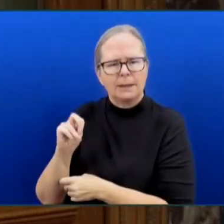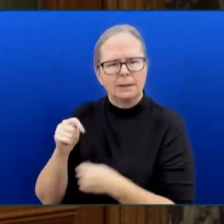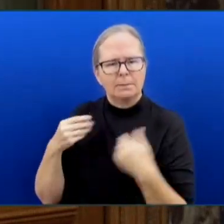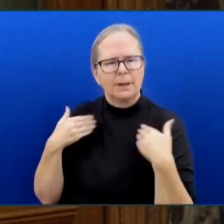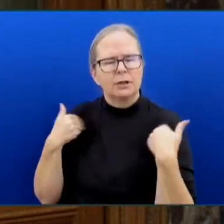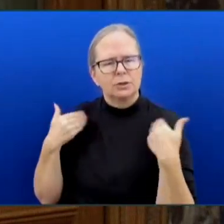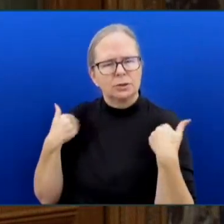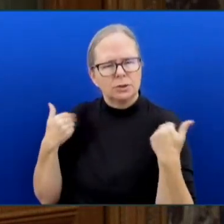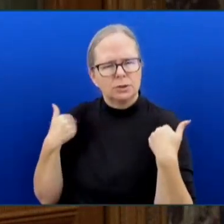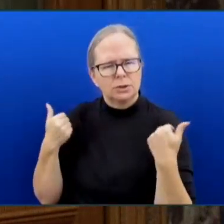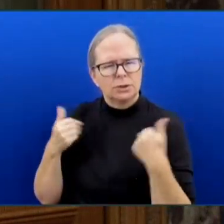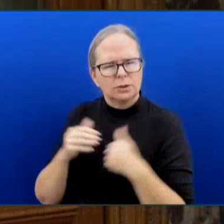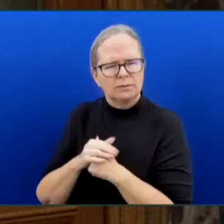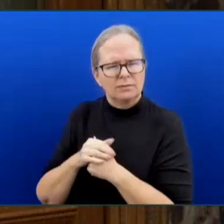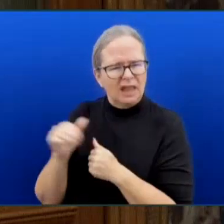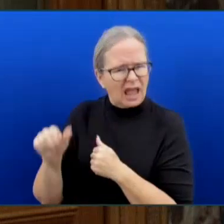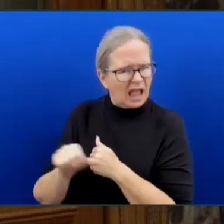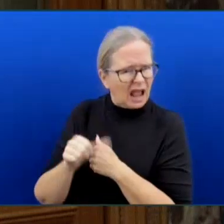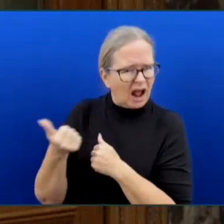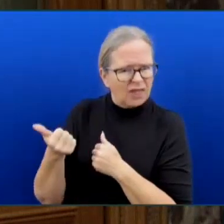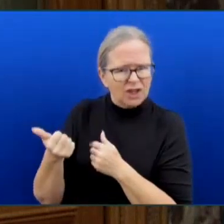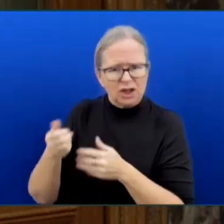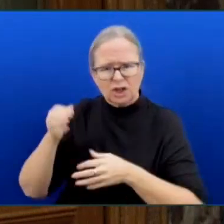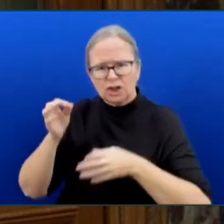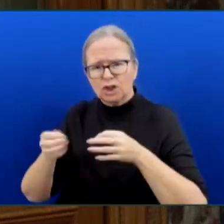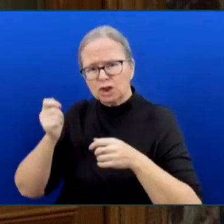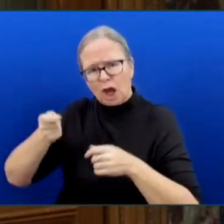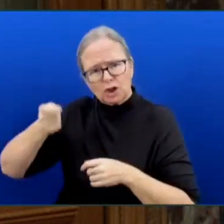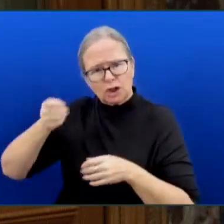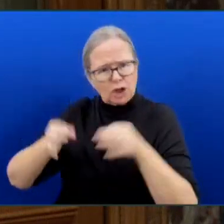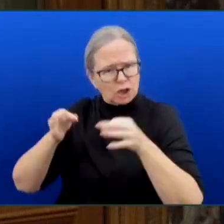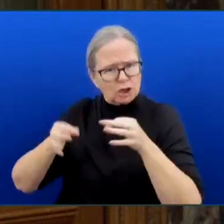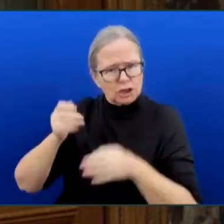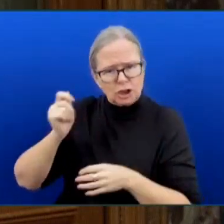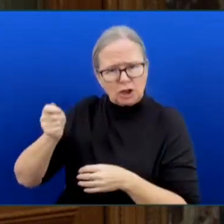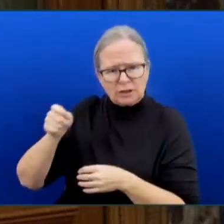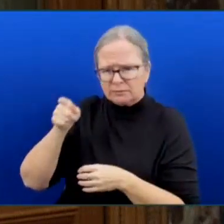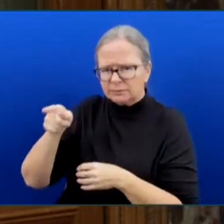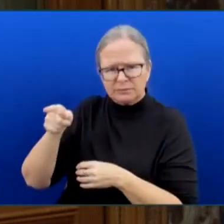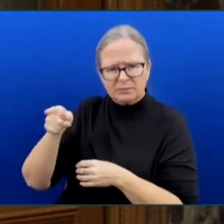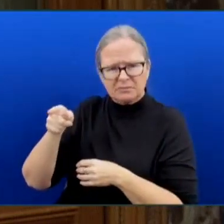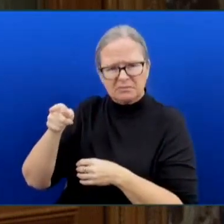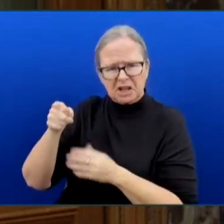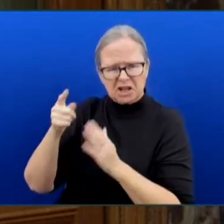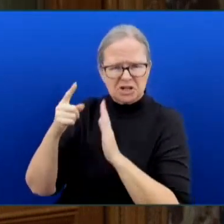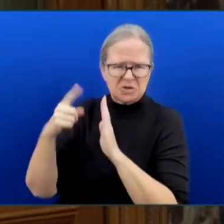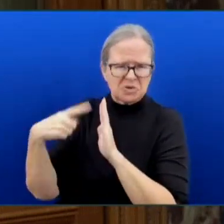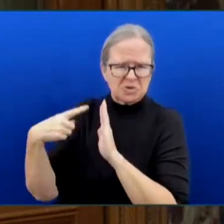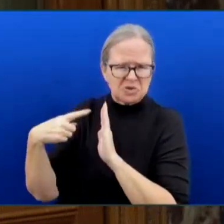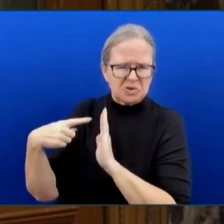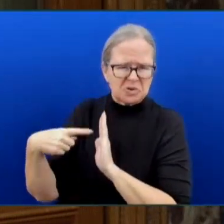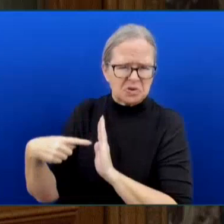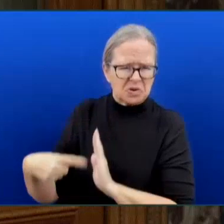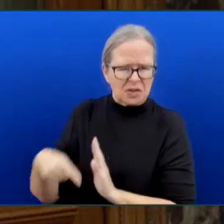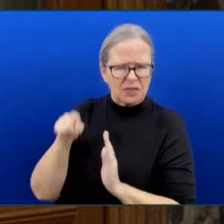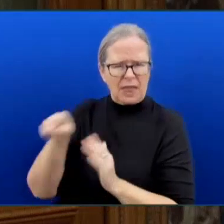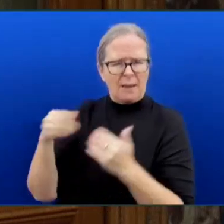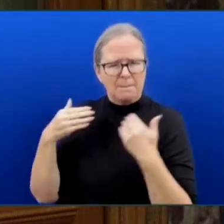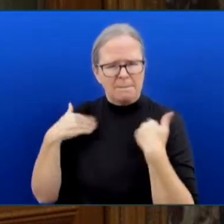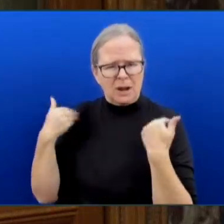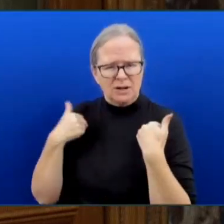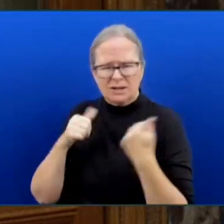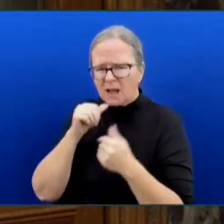Leung, who excoriated this ministry for failing to deliver the basic standards of social work while holding parents